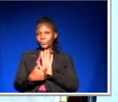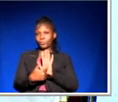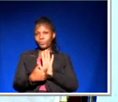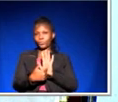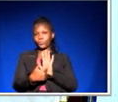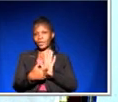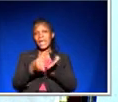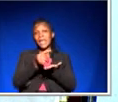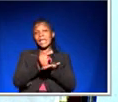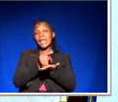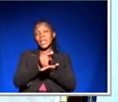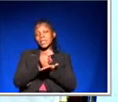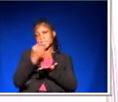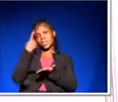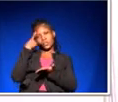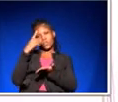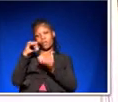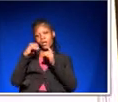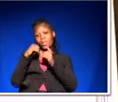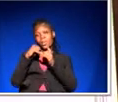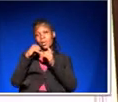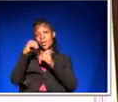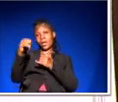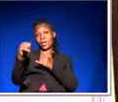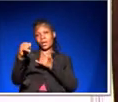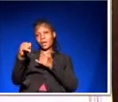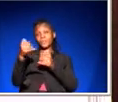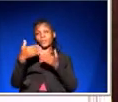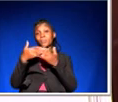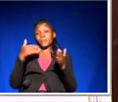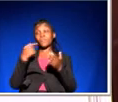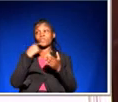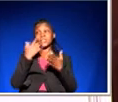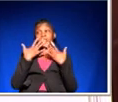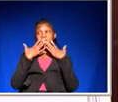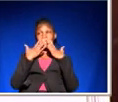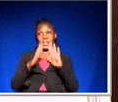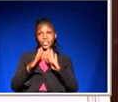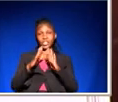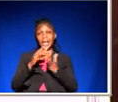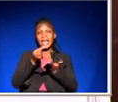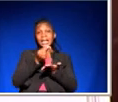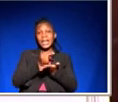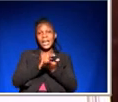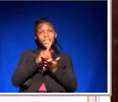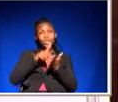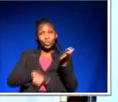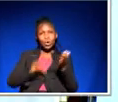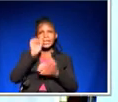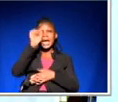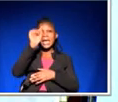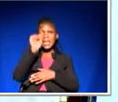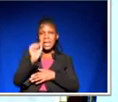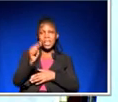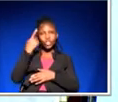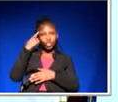The gradient of a line. We have said the gradient is a ratio of the